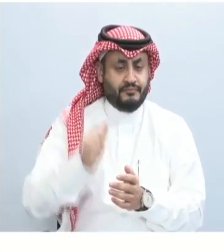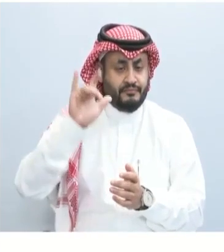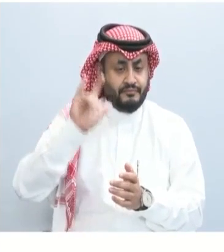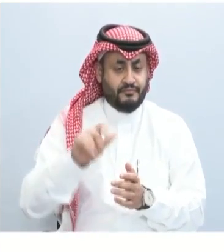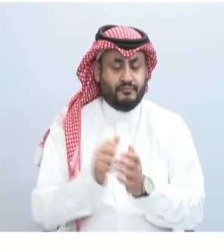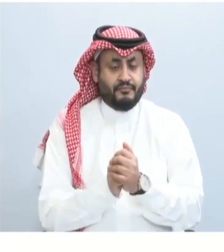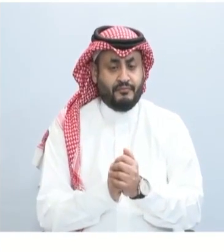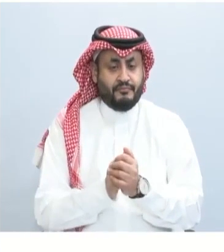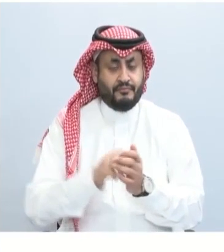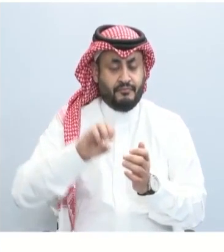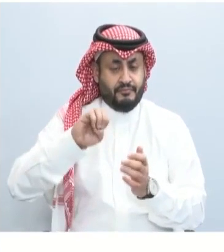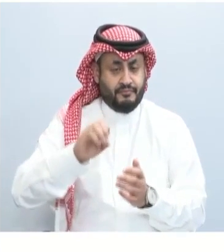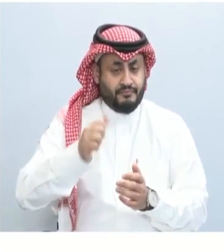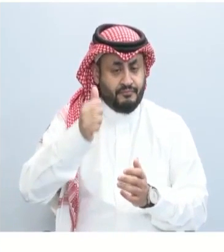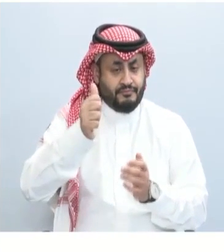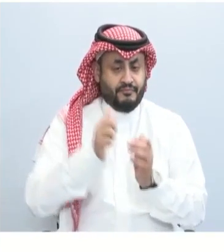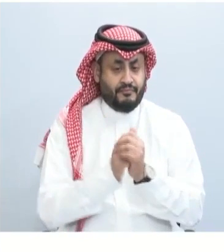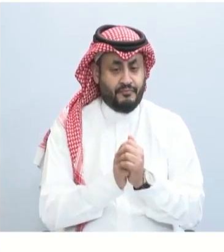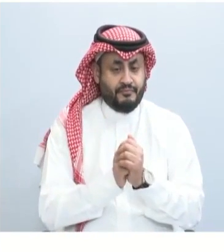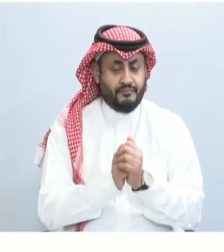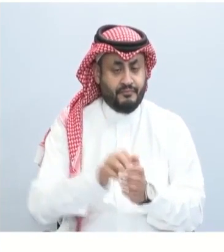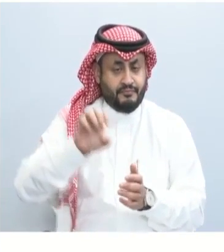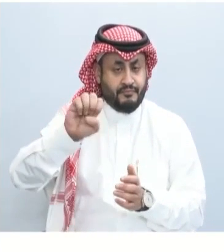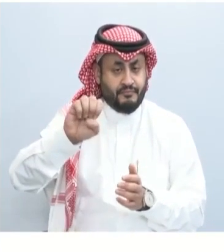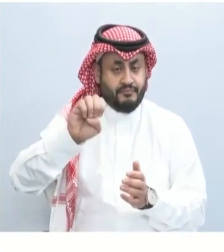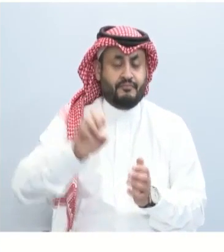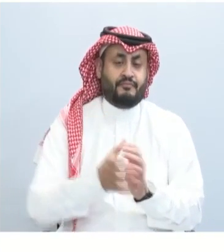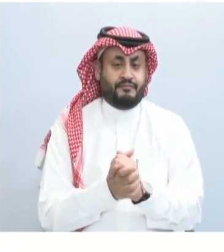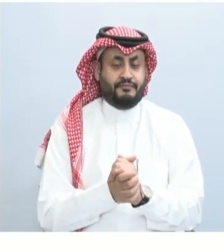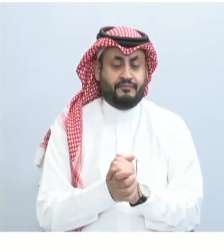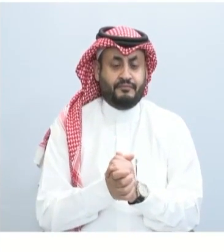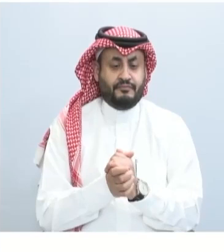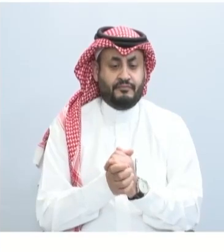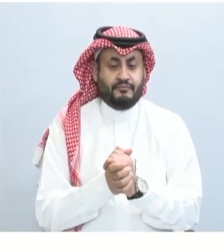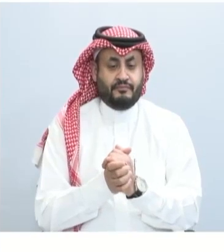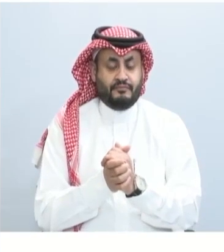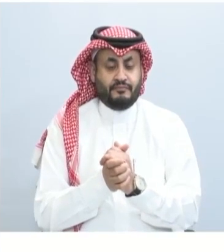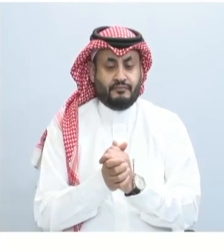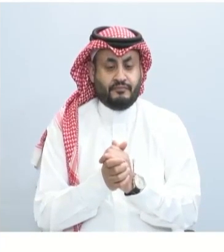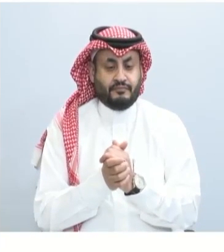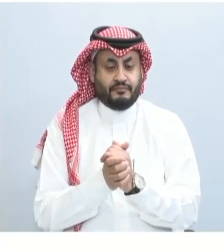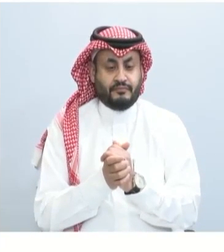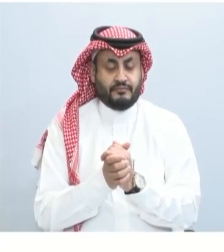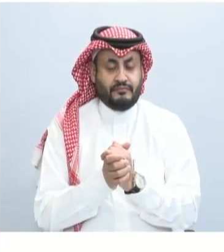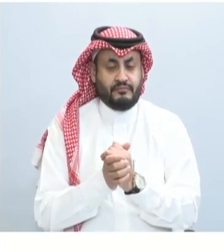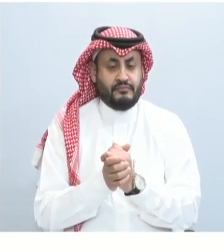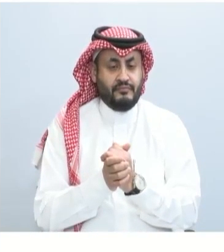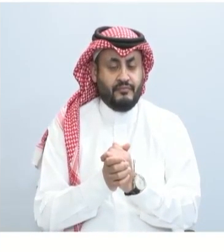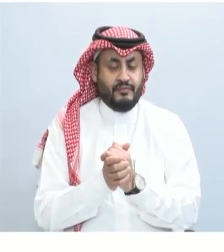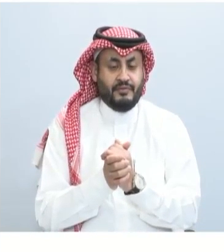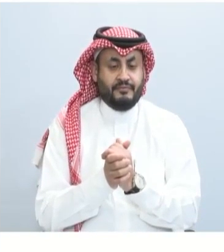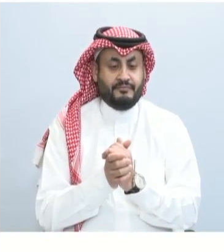and A and Y, or the words that ends with A and Y, and also E-A